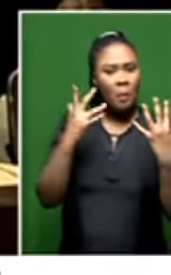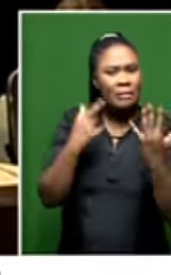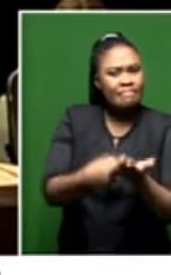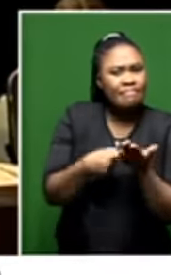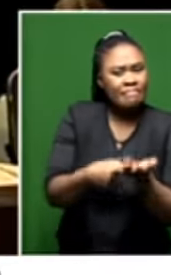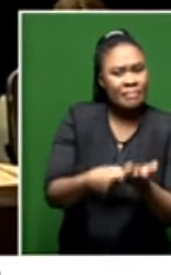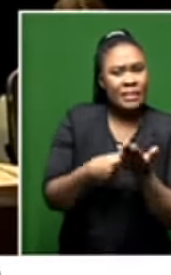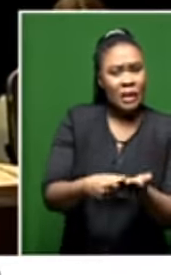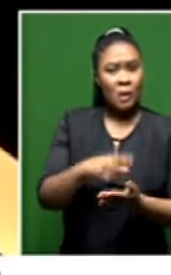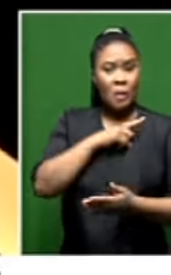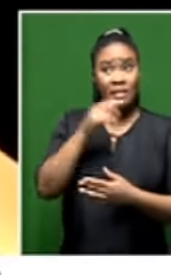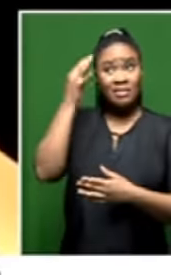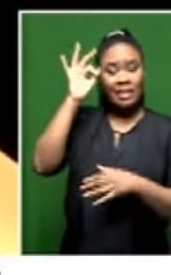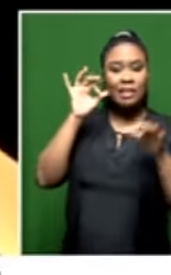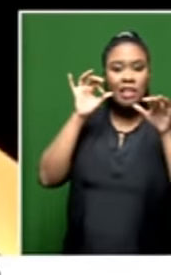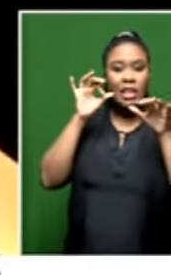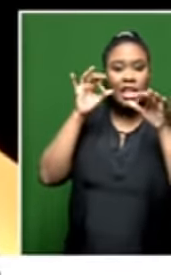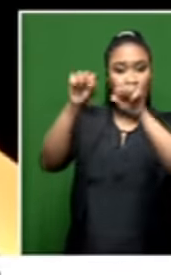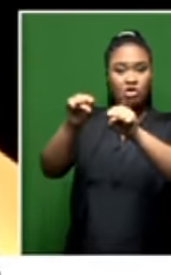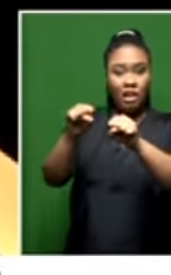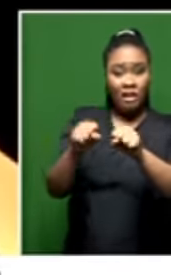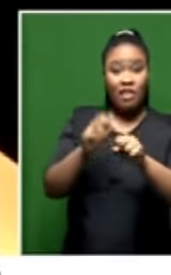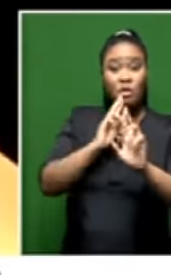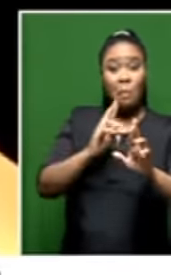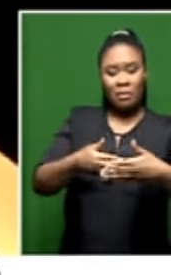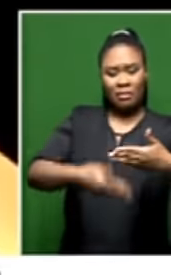that the state capture inquiry raises,